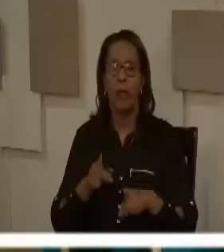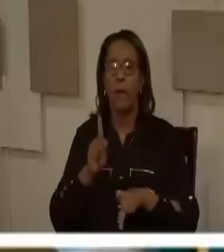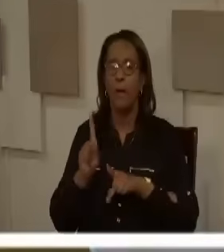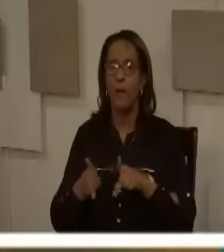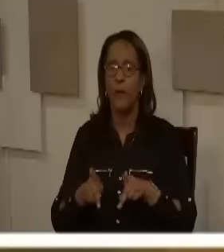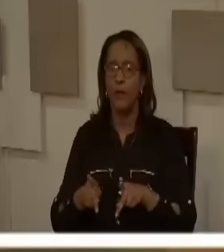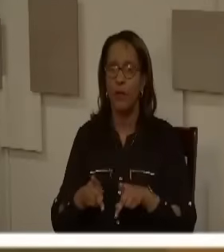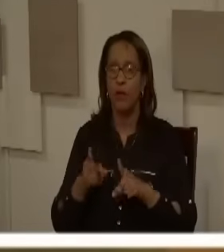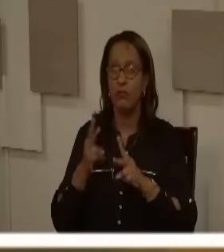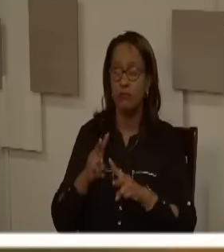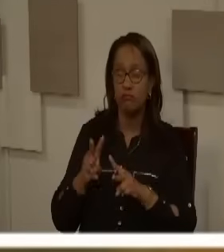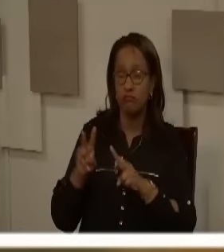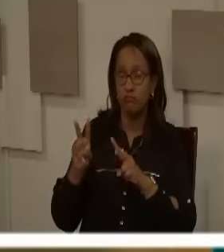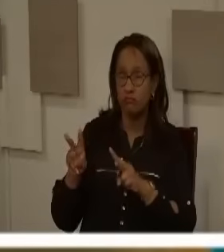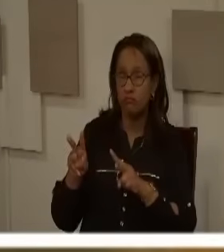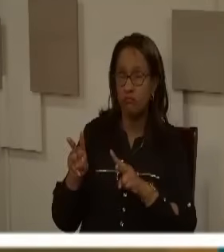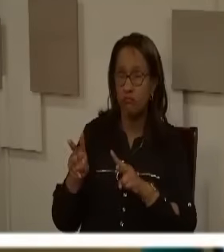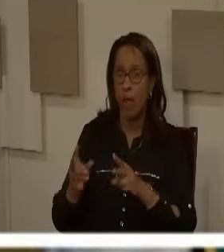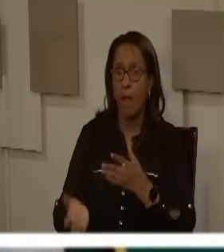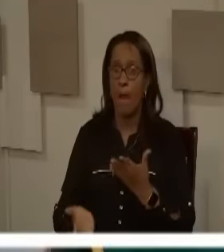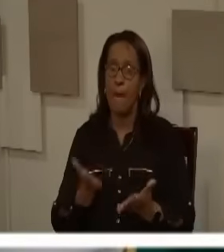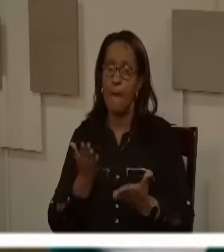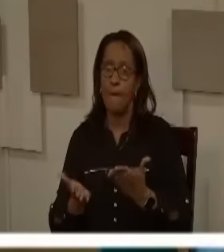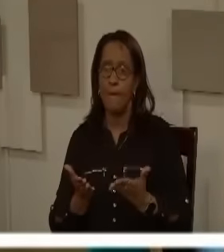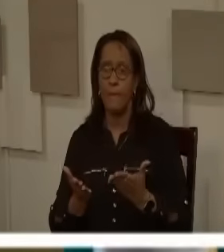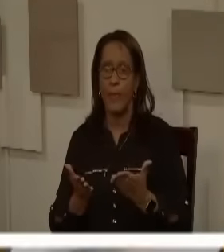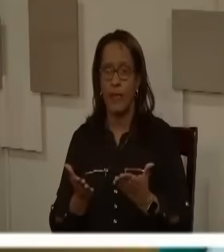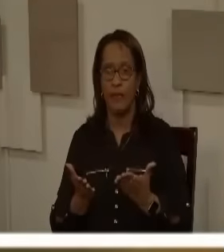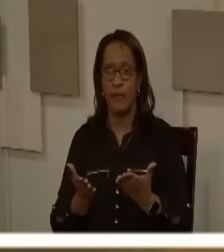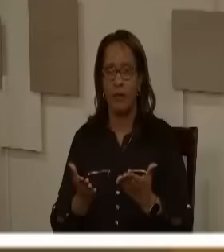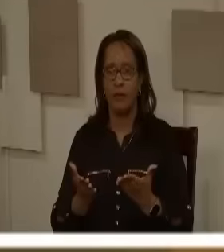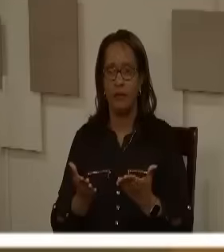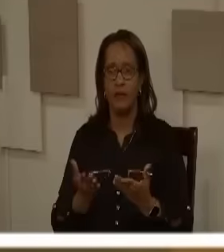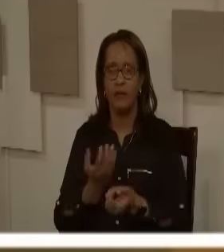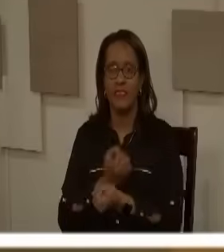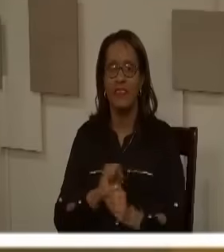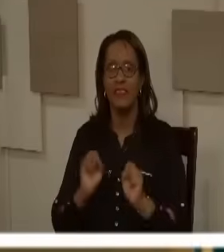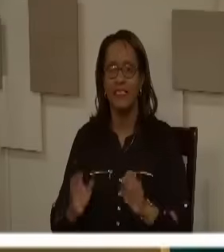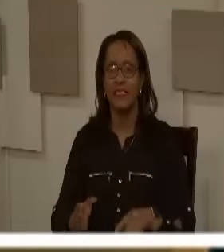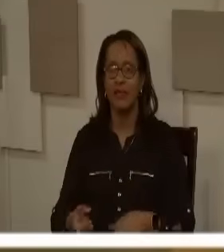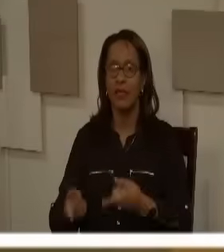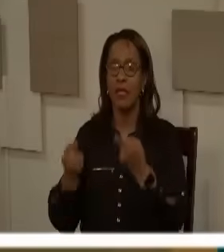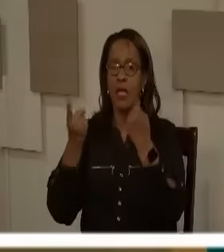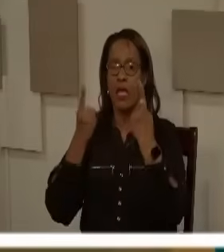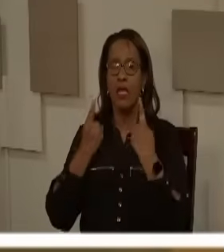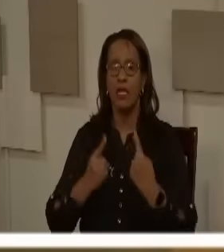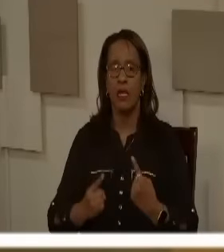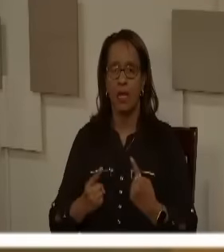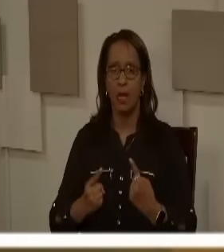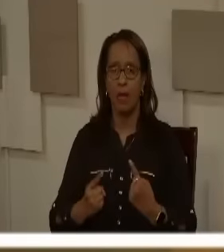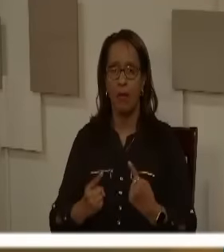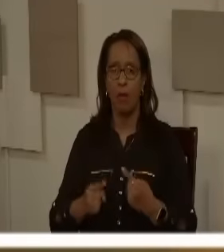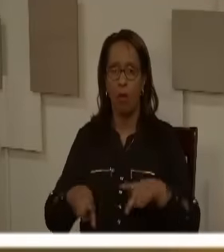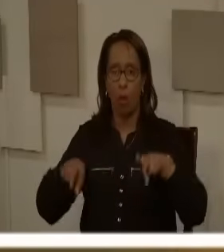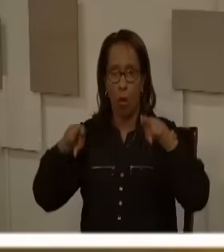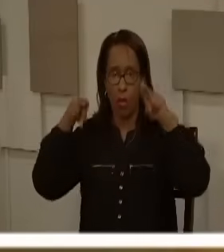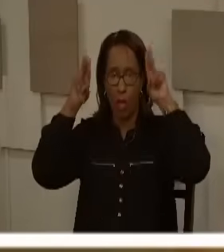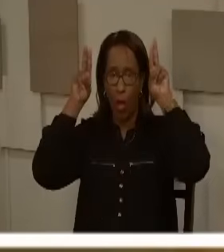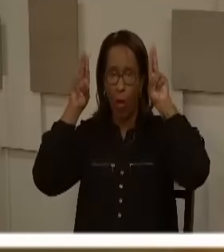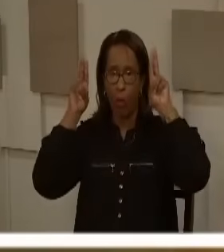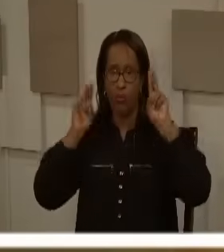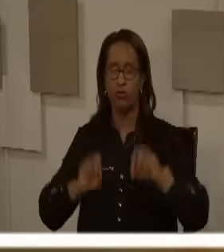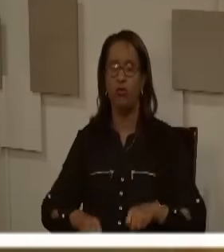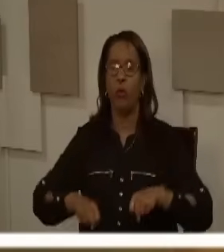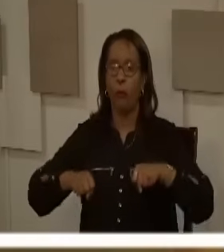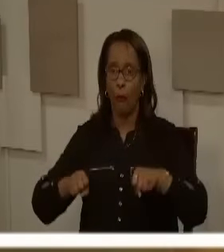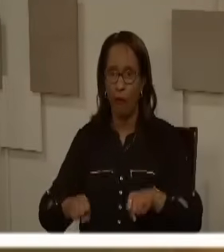of them to flight, lock down the block properly, have everybody in total freedom